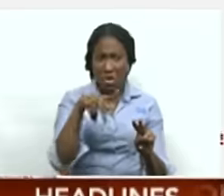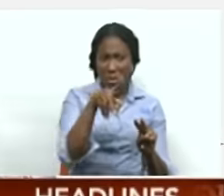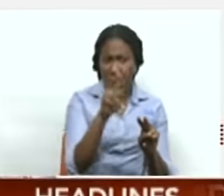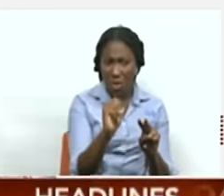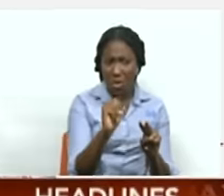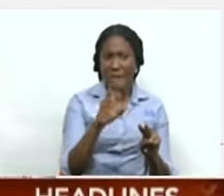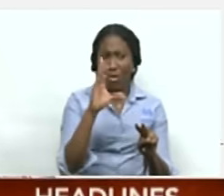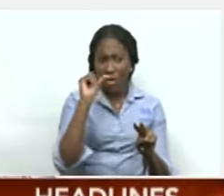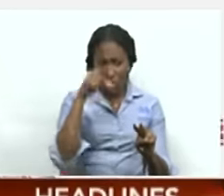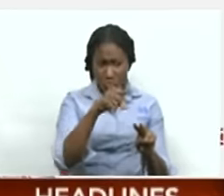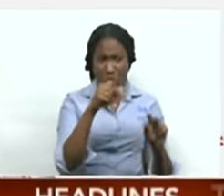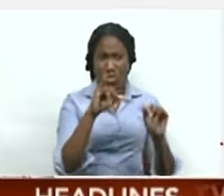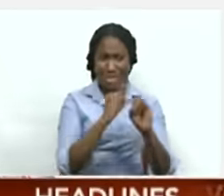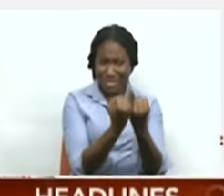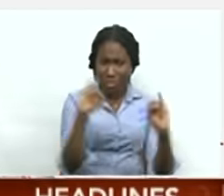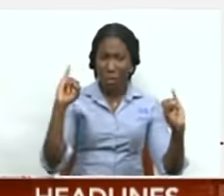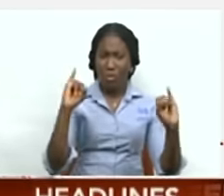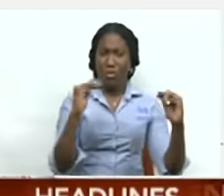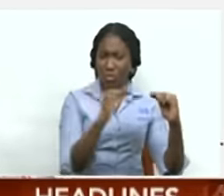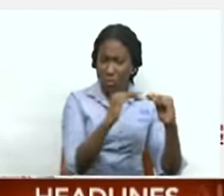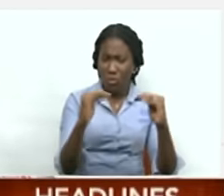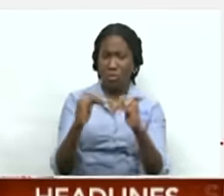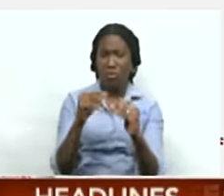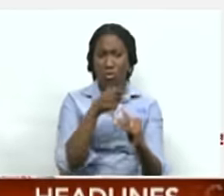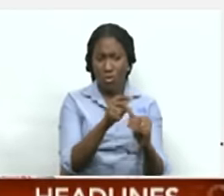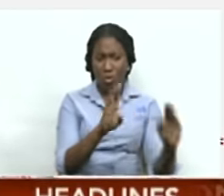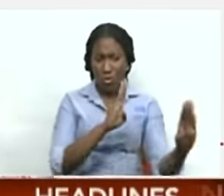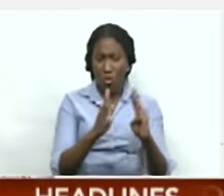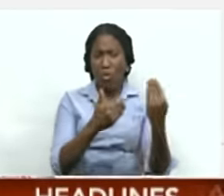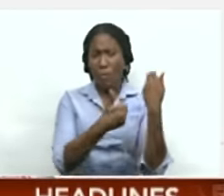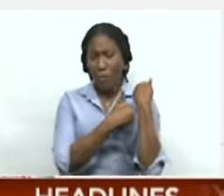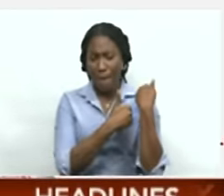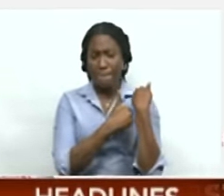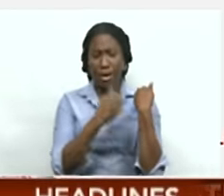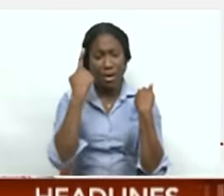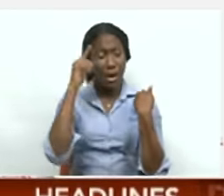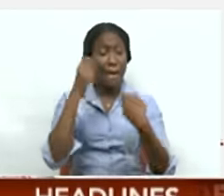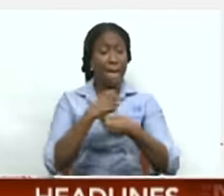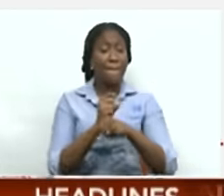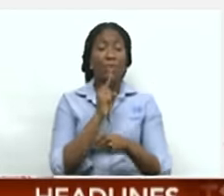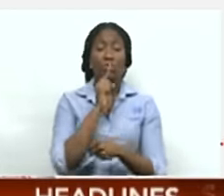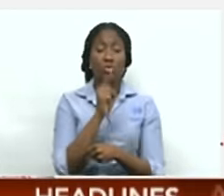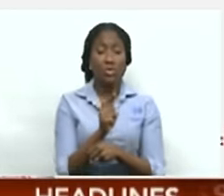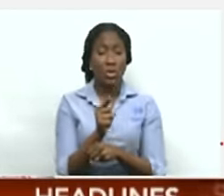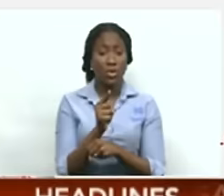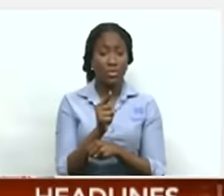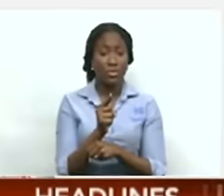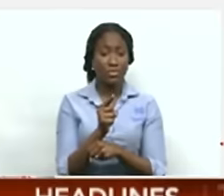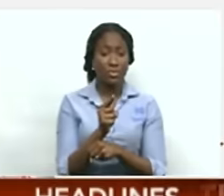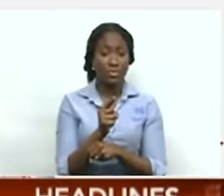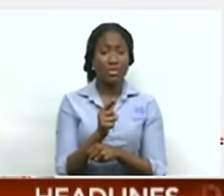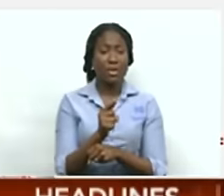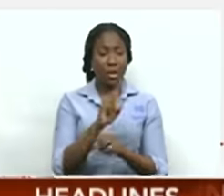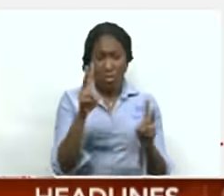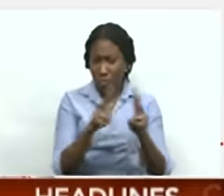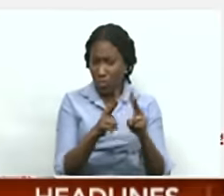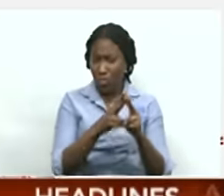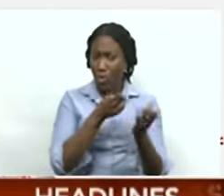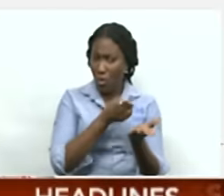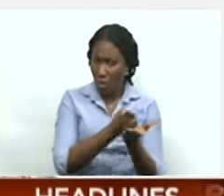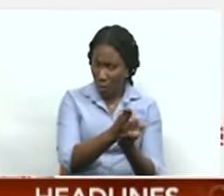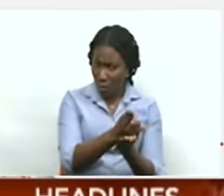the responsibility of ensuring integrity and investigations